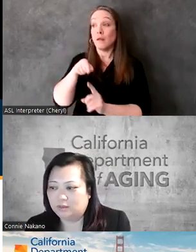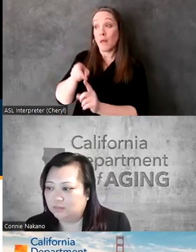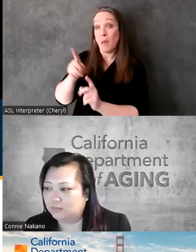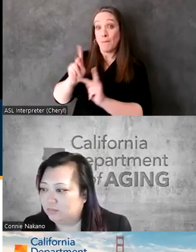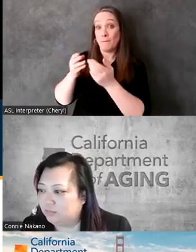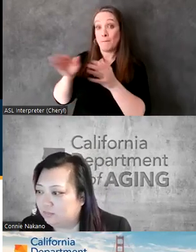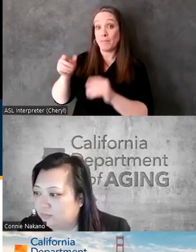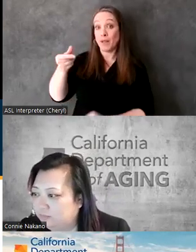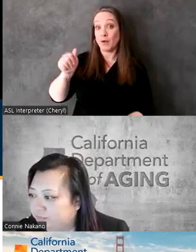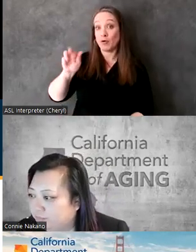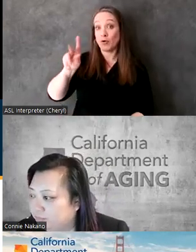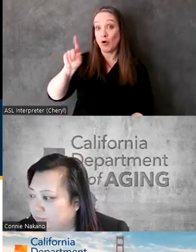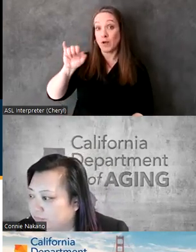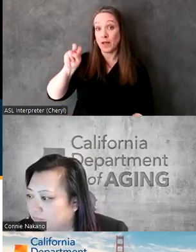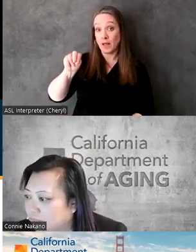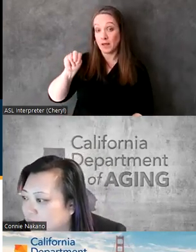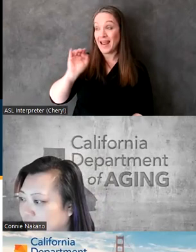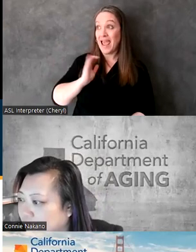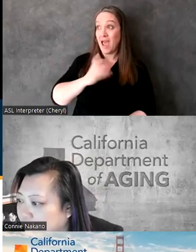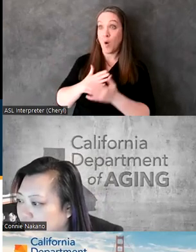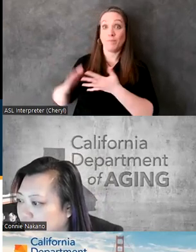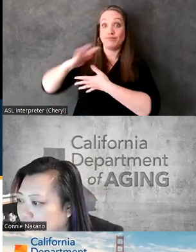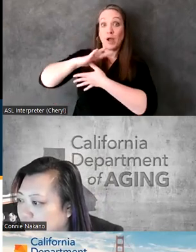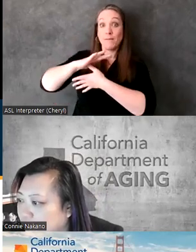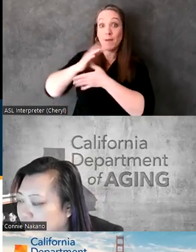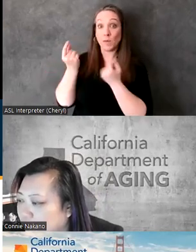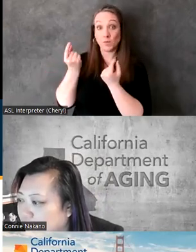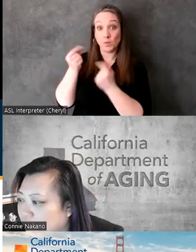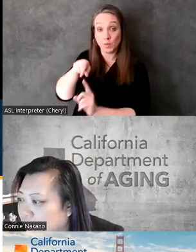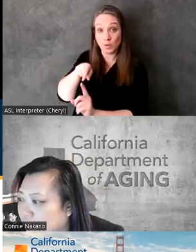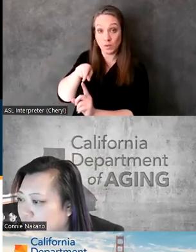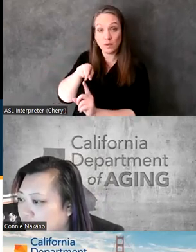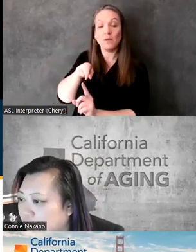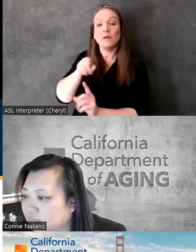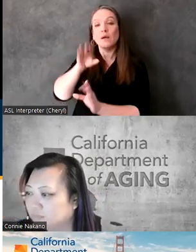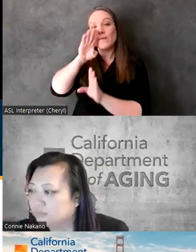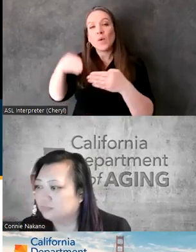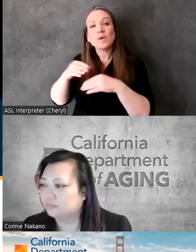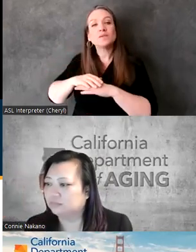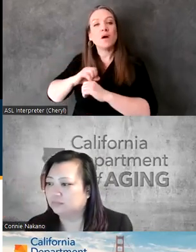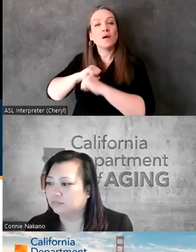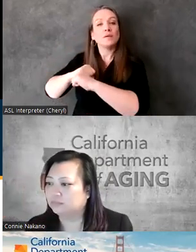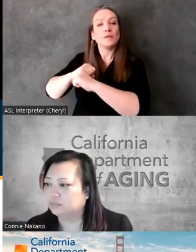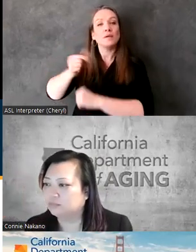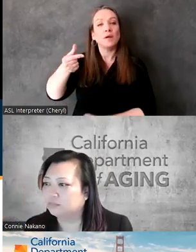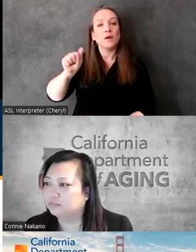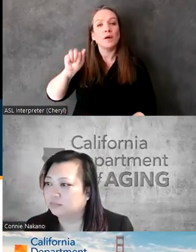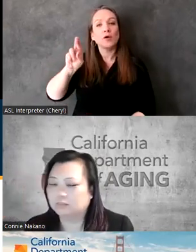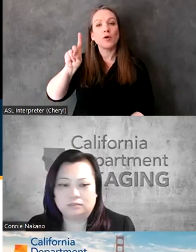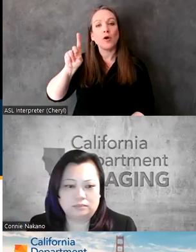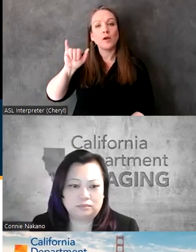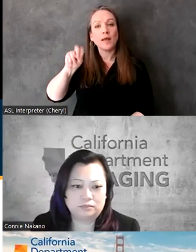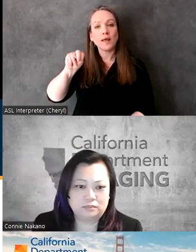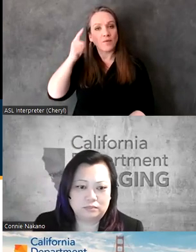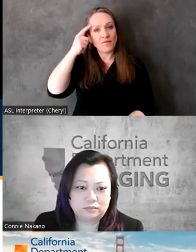our primary focus for that position is really going to be talking about guardianships for older adults. But of course, that